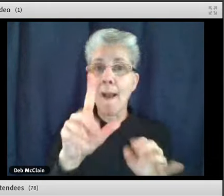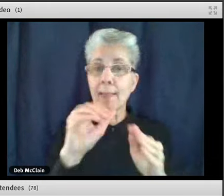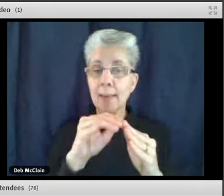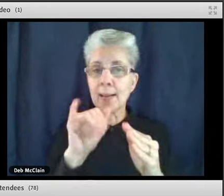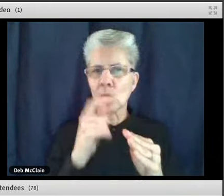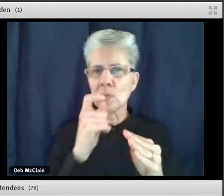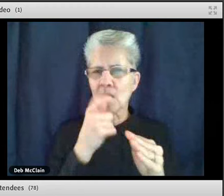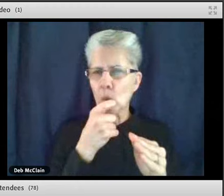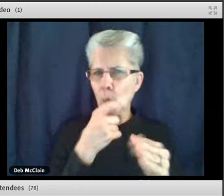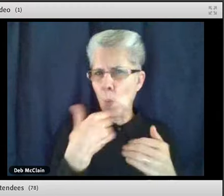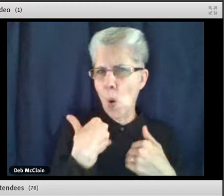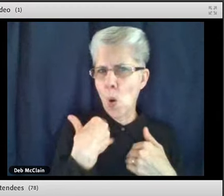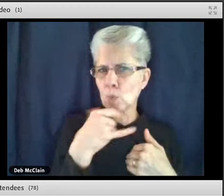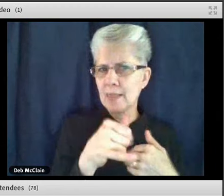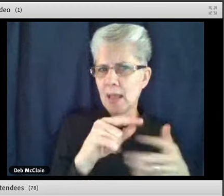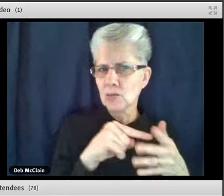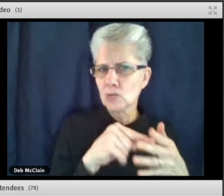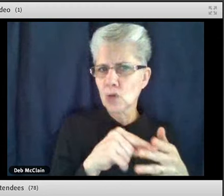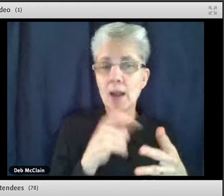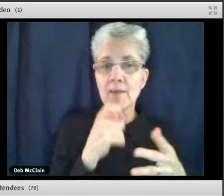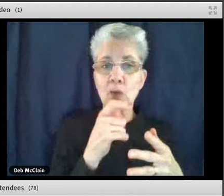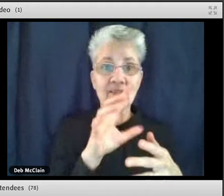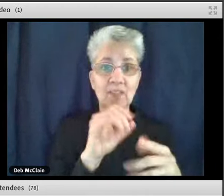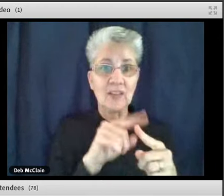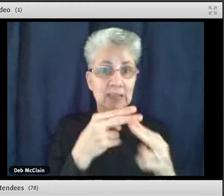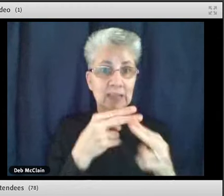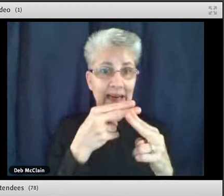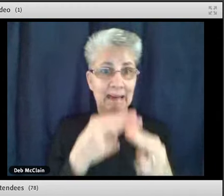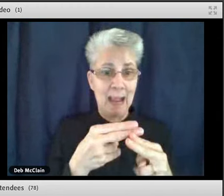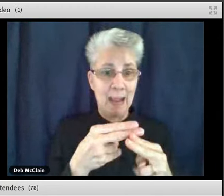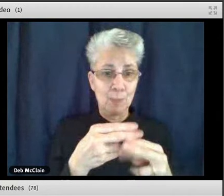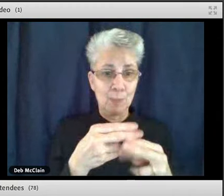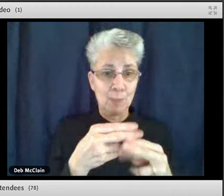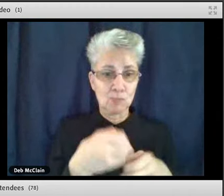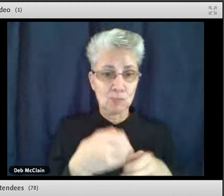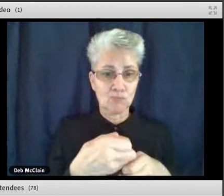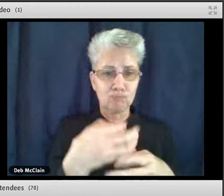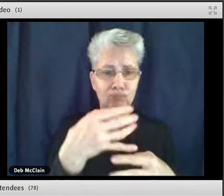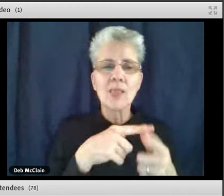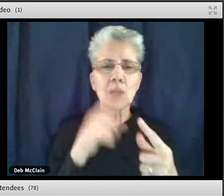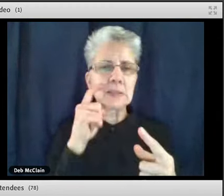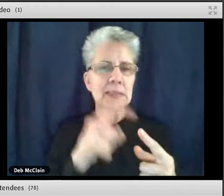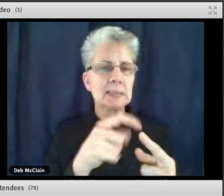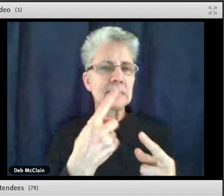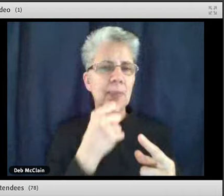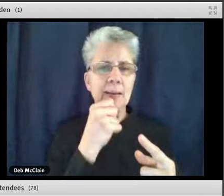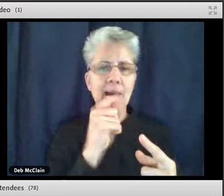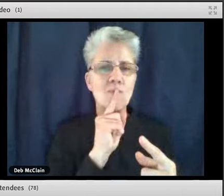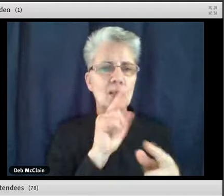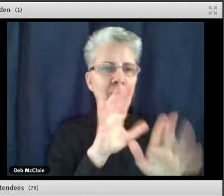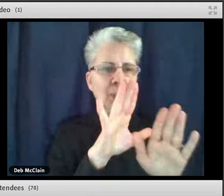very quickly. WebMe, and this is outside of Google. WebMe, PQ, White Pages, LinkedIn. I'm going to just kind